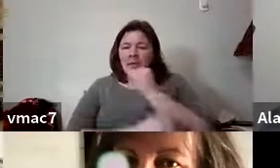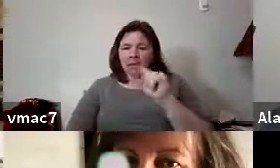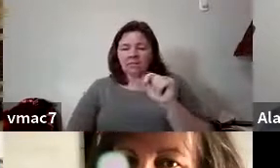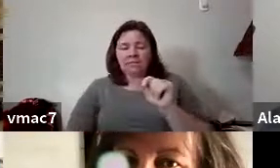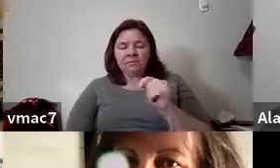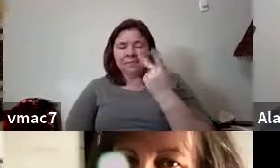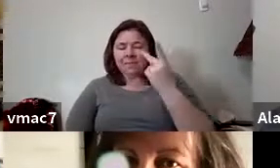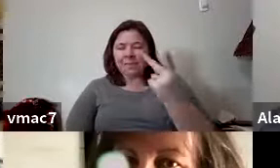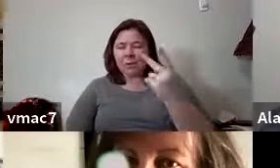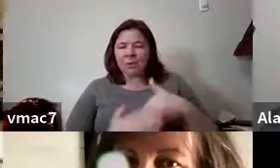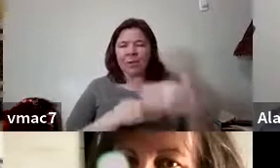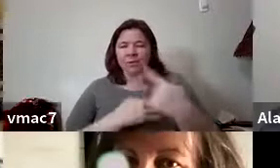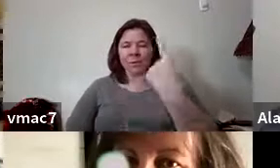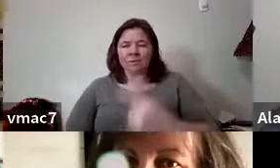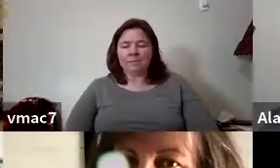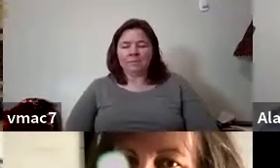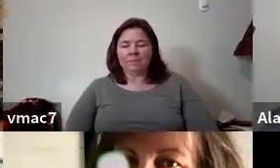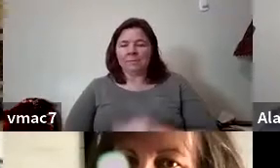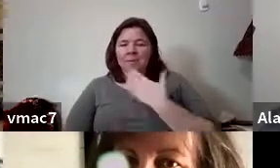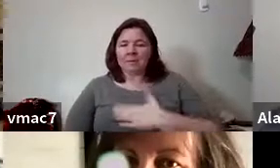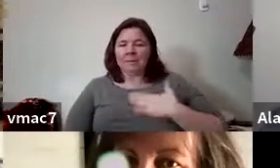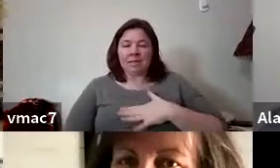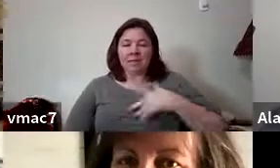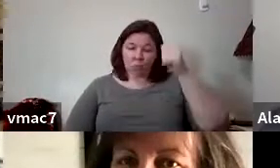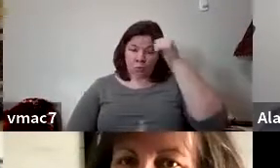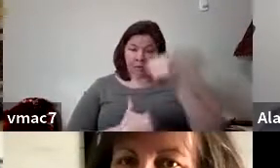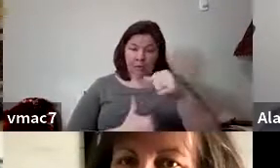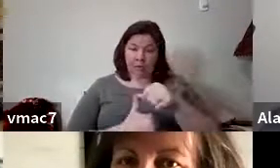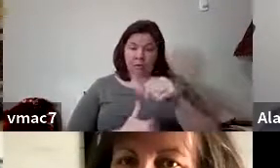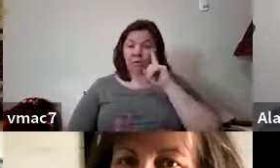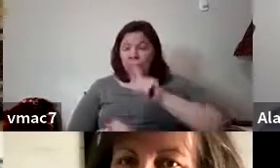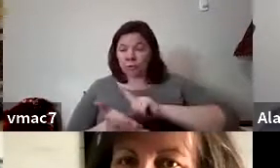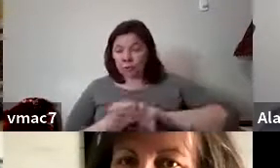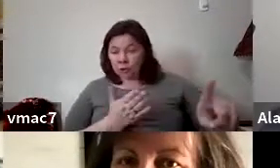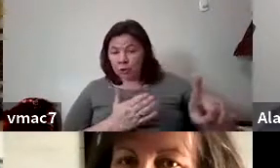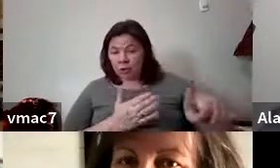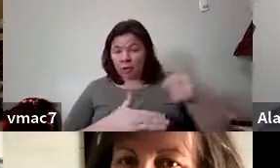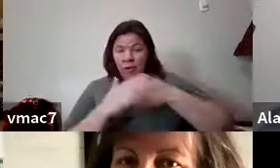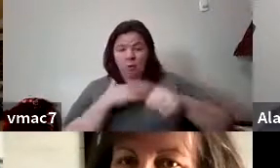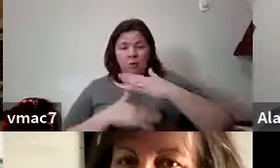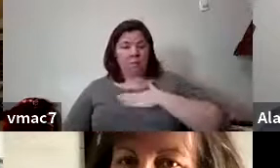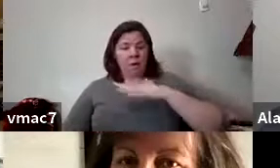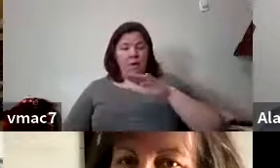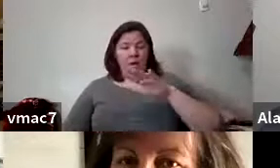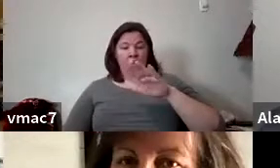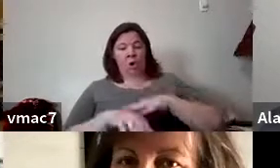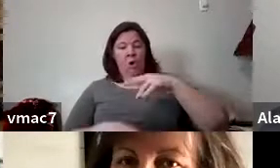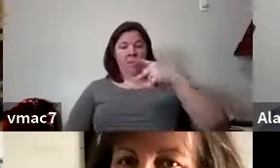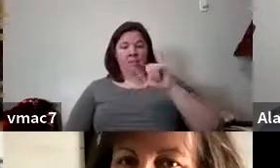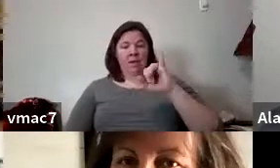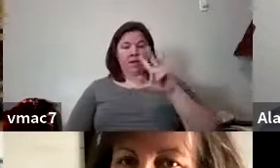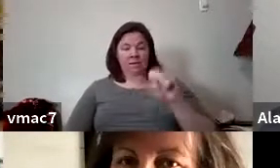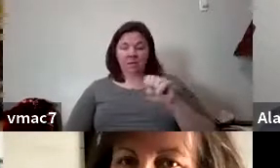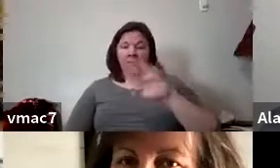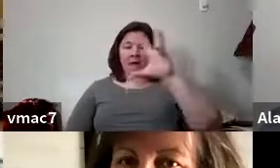you in the next one. And please, as I said, remember to check on my ONPASSIVE Africa United group.